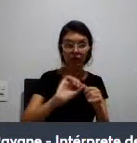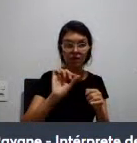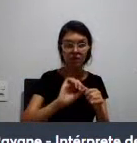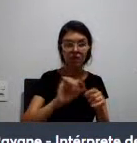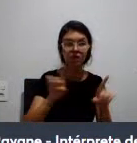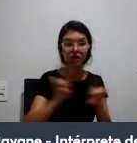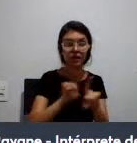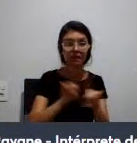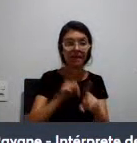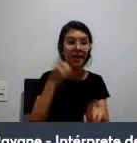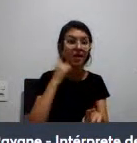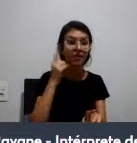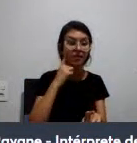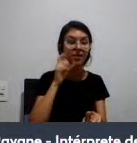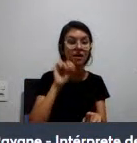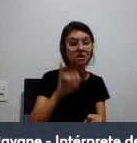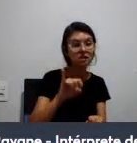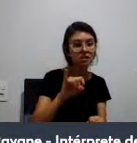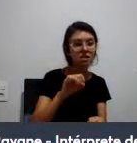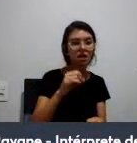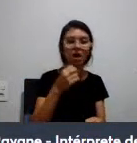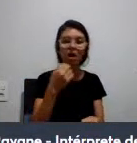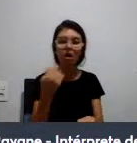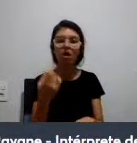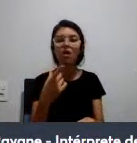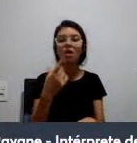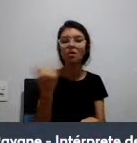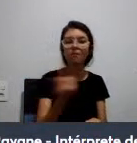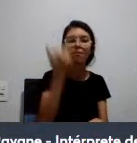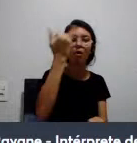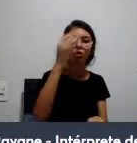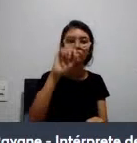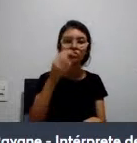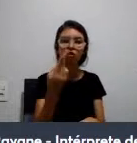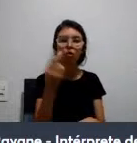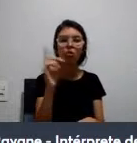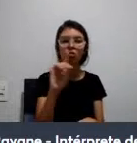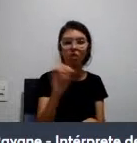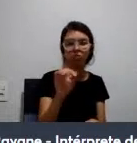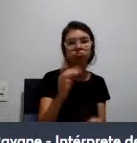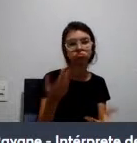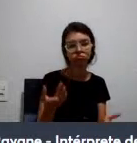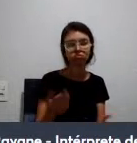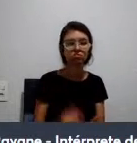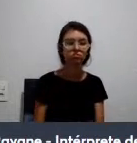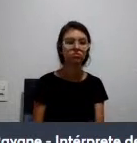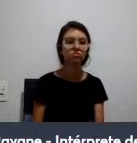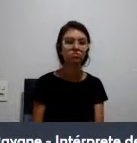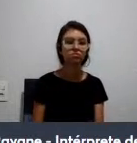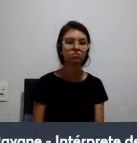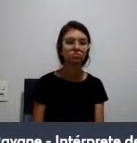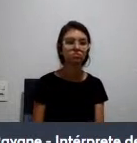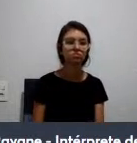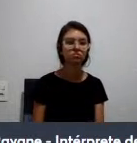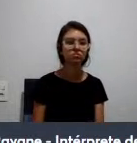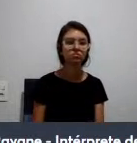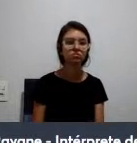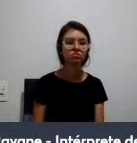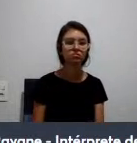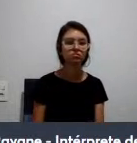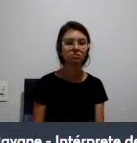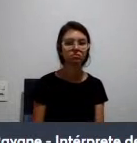ver a relevância do que o seu artigo apresenta. So those are my thoughts on